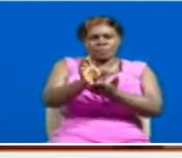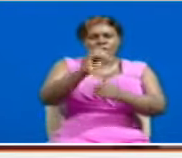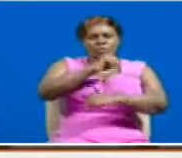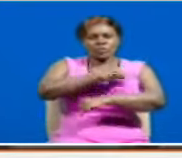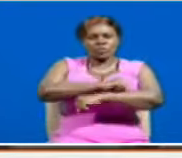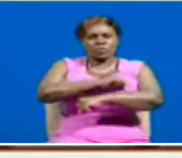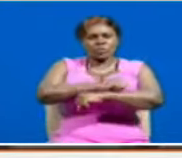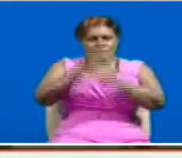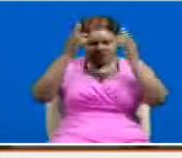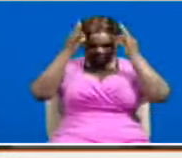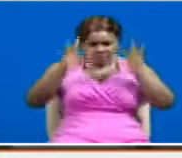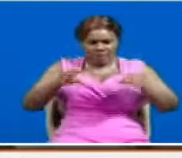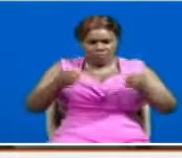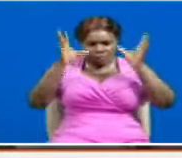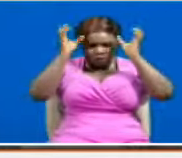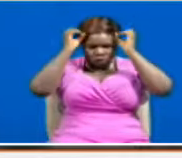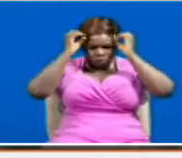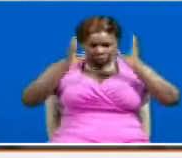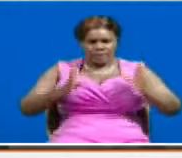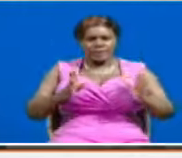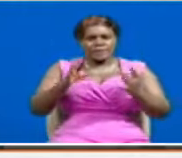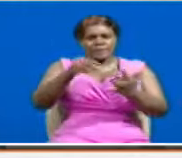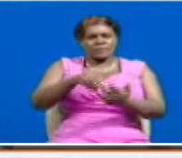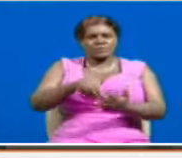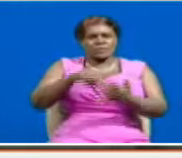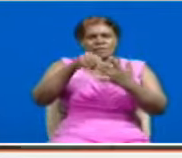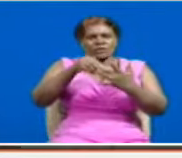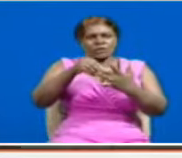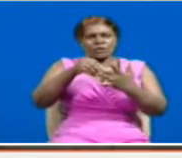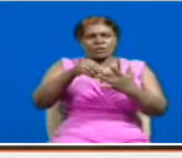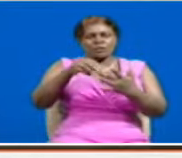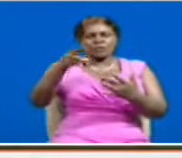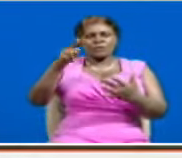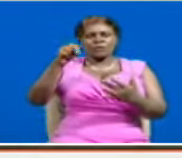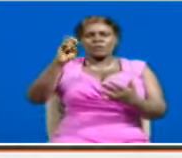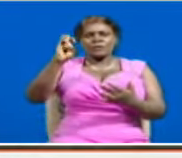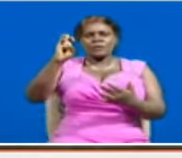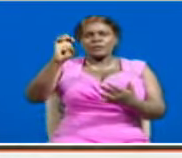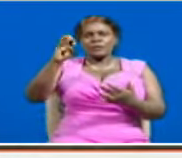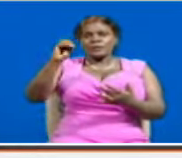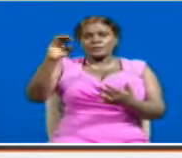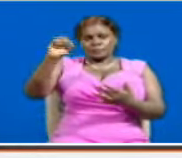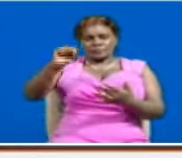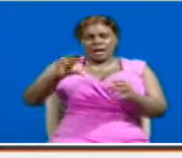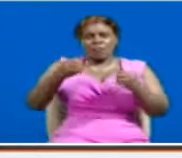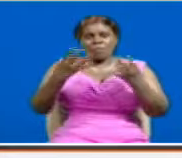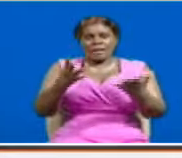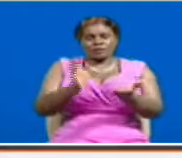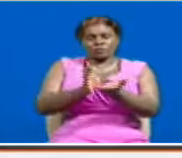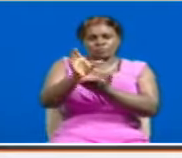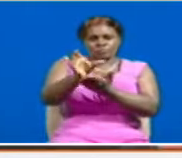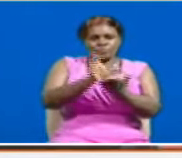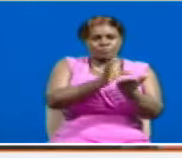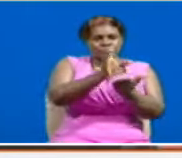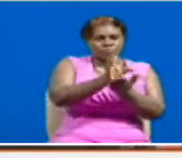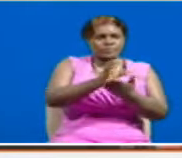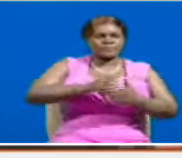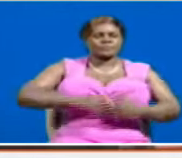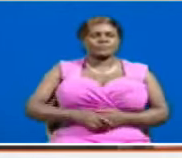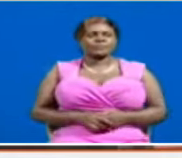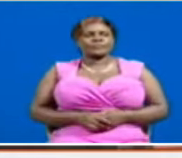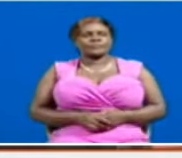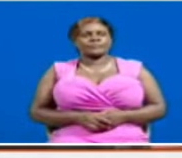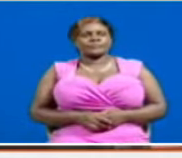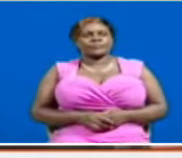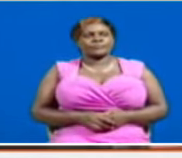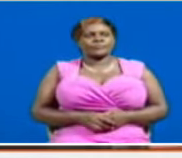is determined by the learner's population. The special identifier NEMIS number then determines the exact amount school receive. Animals and